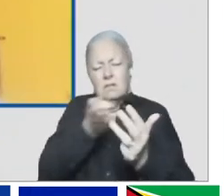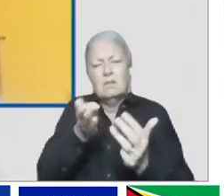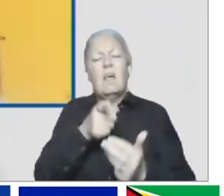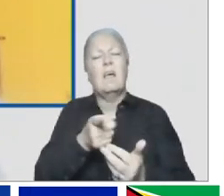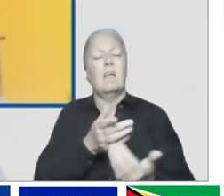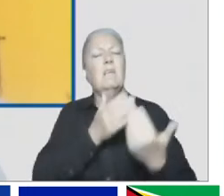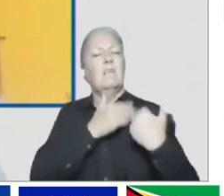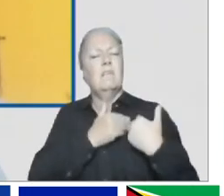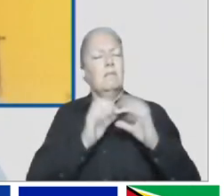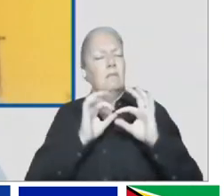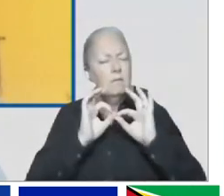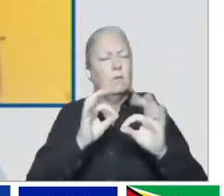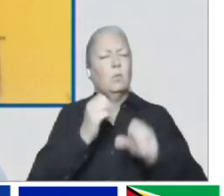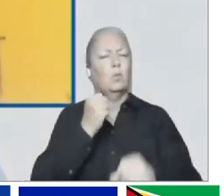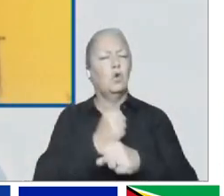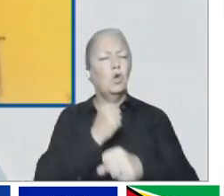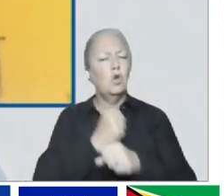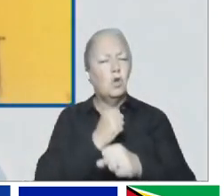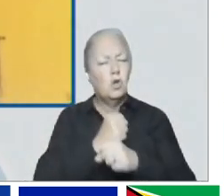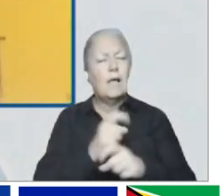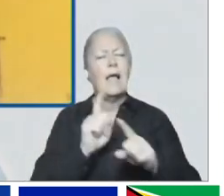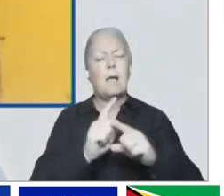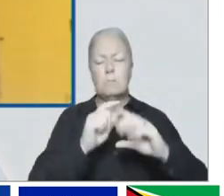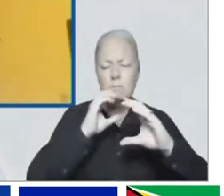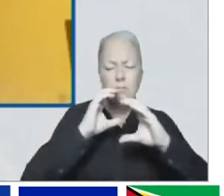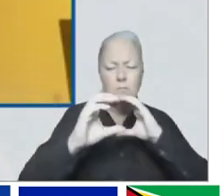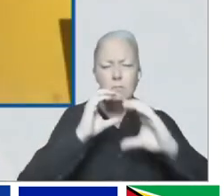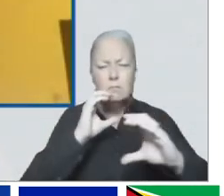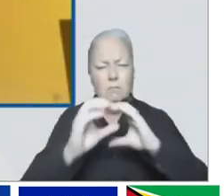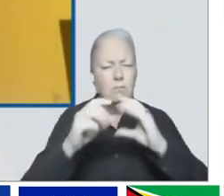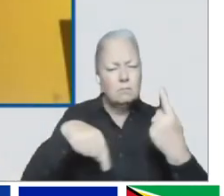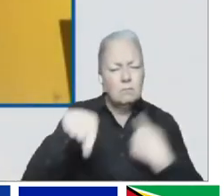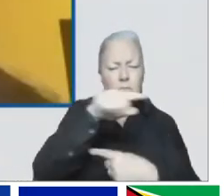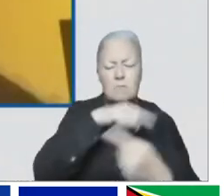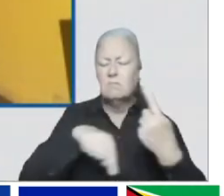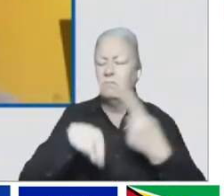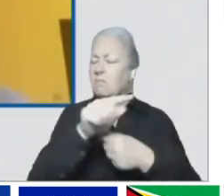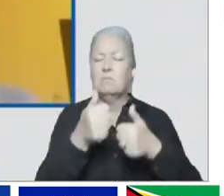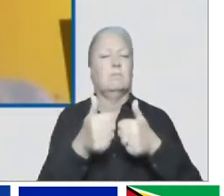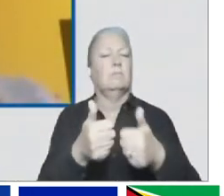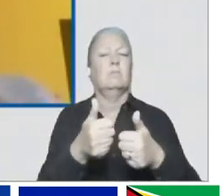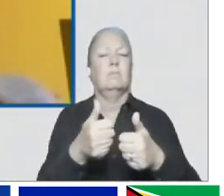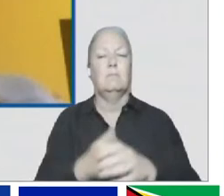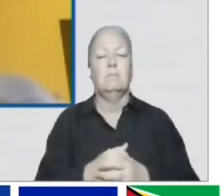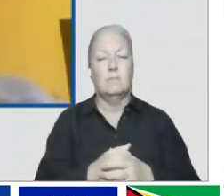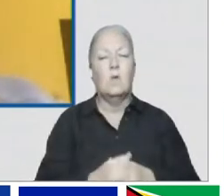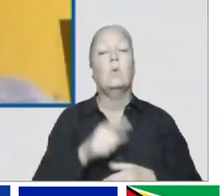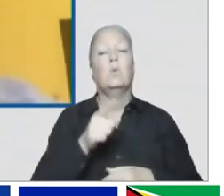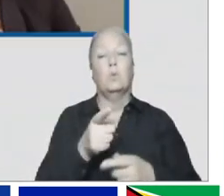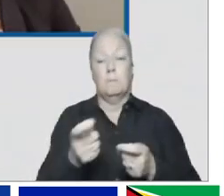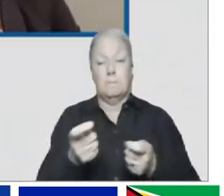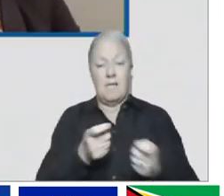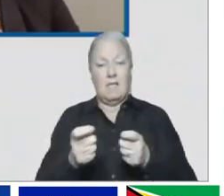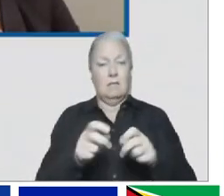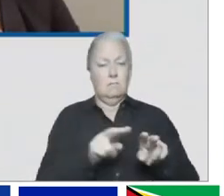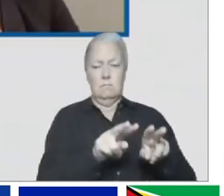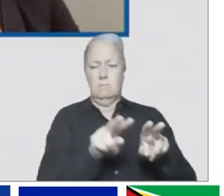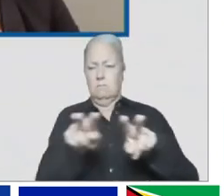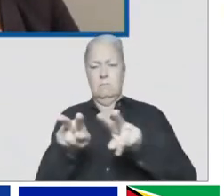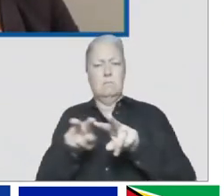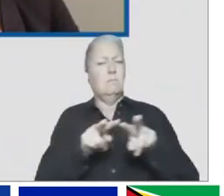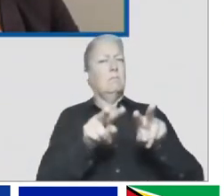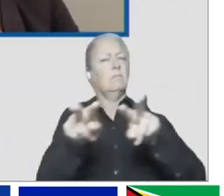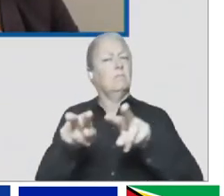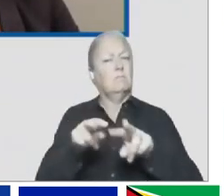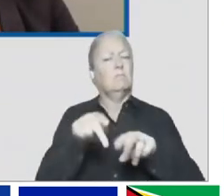deployed throughout your country to manage and control the pandemics. It is great to hear that from